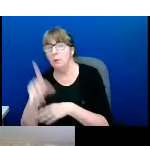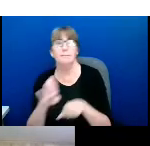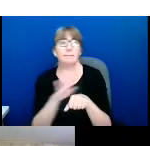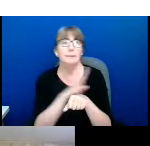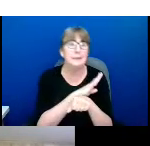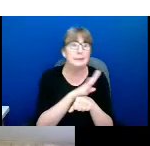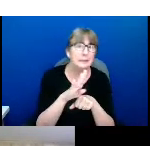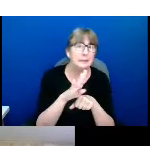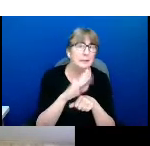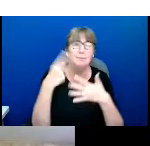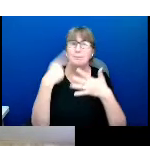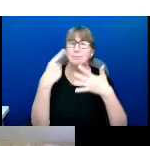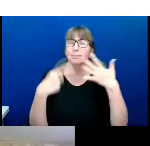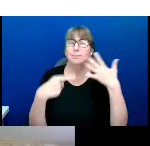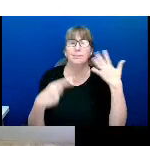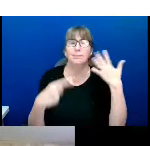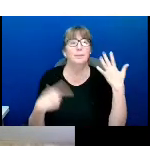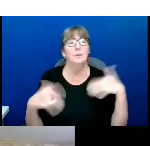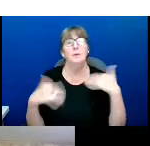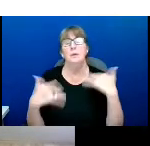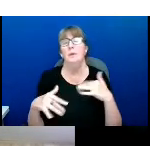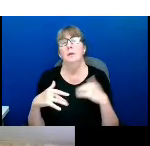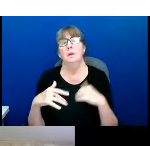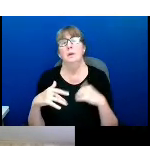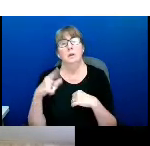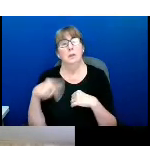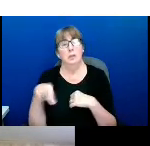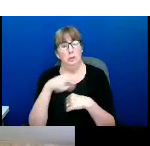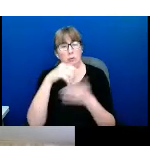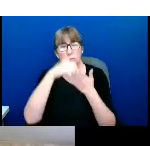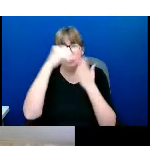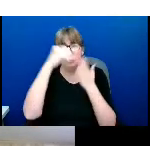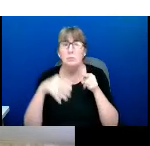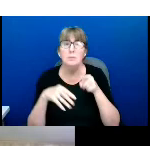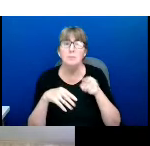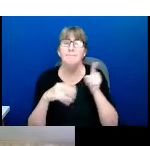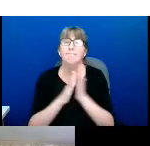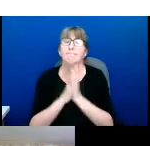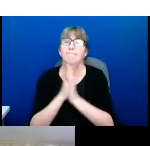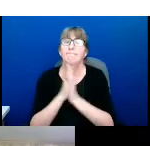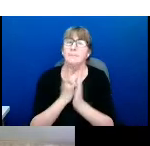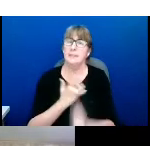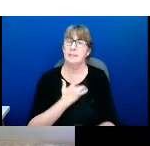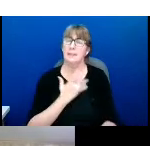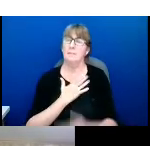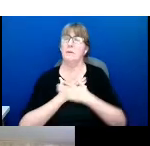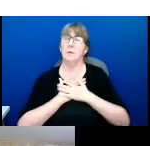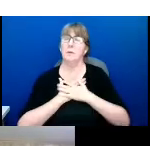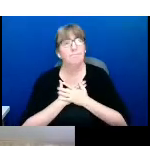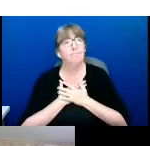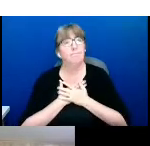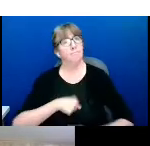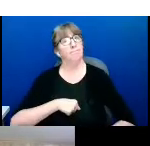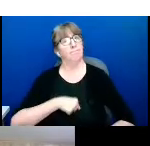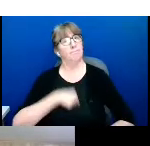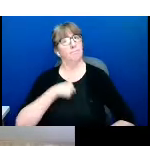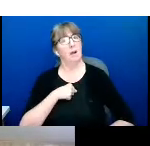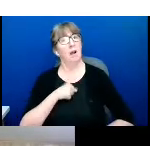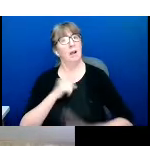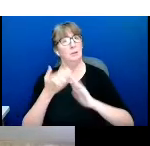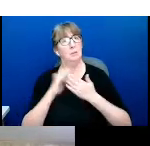think it helps give the students an extra sense of ownership in their community, because it helps them buy